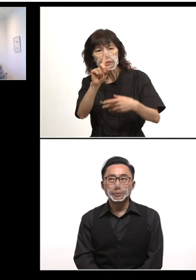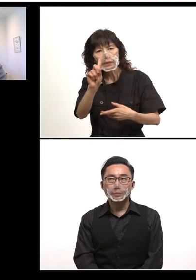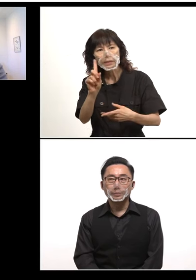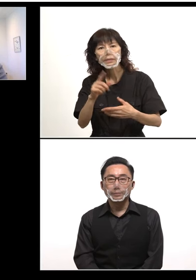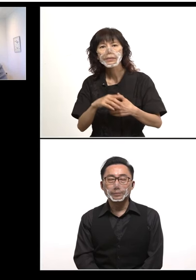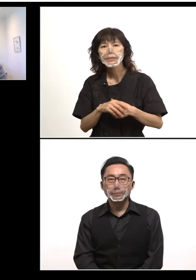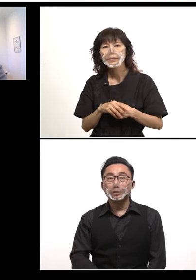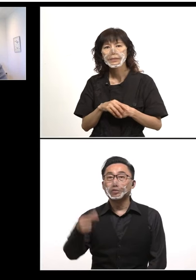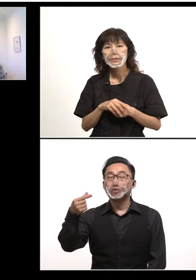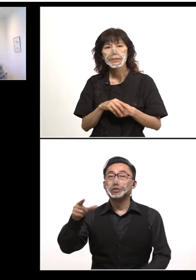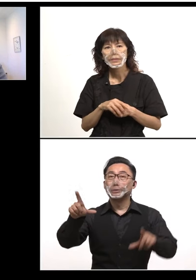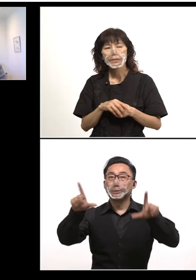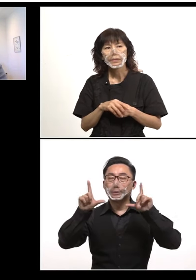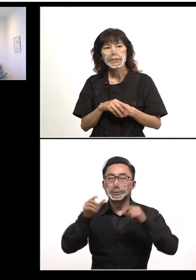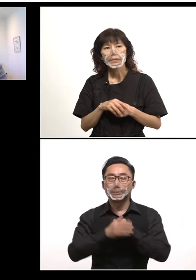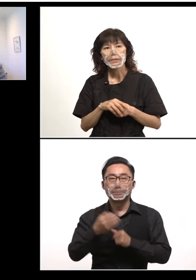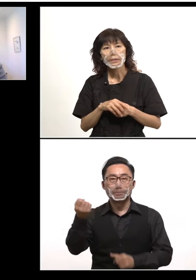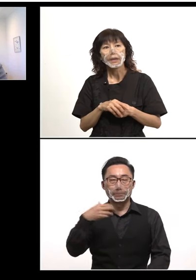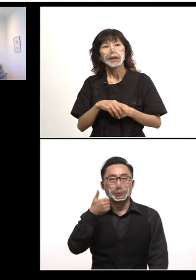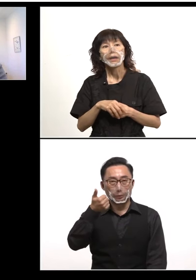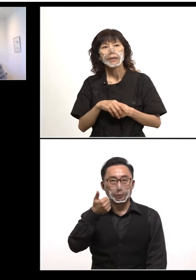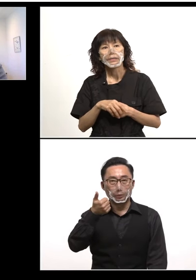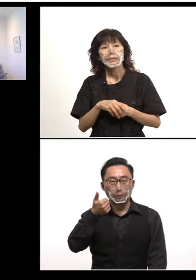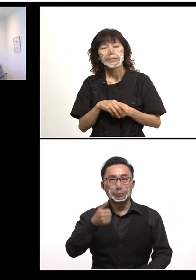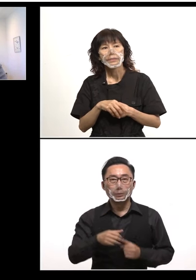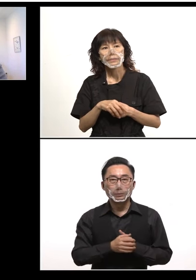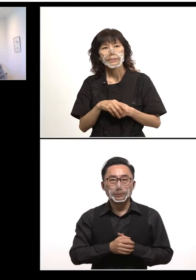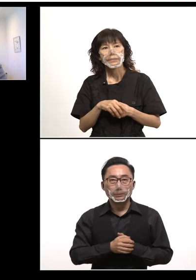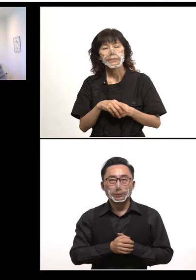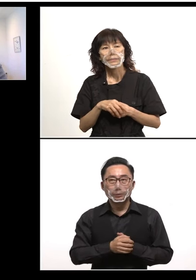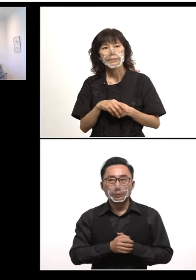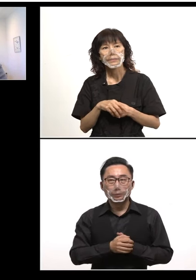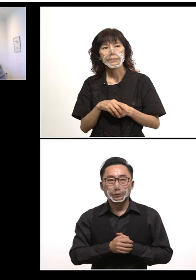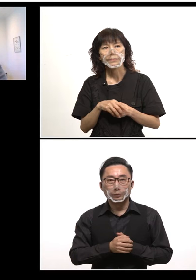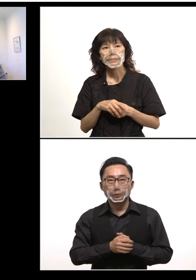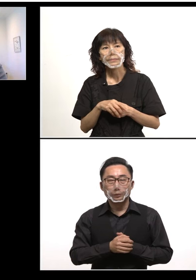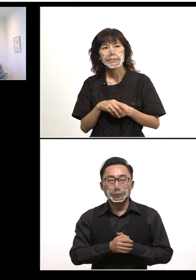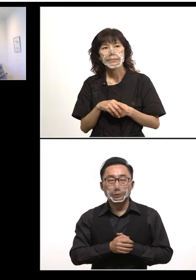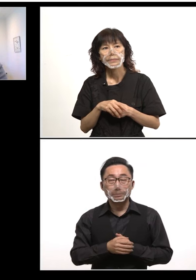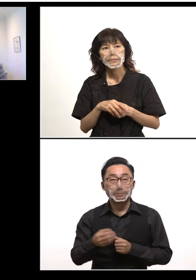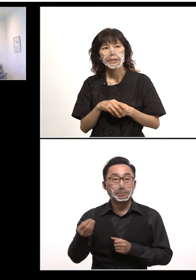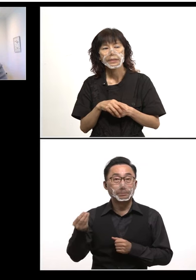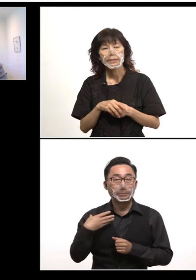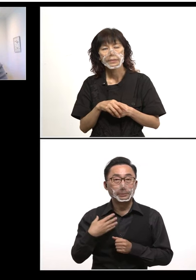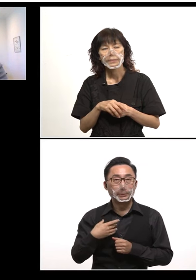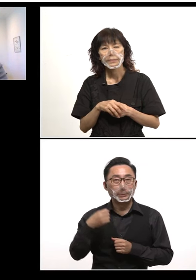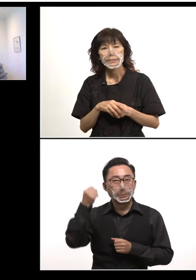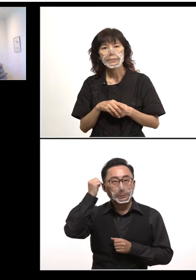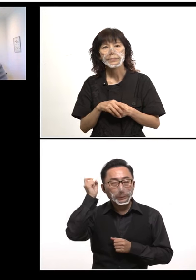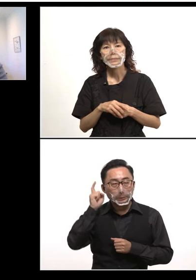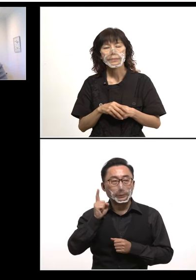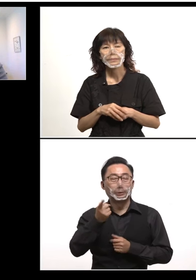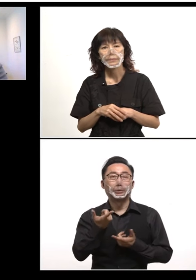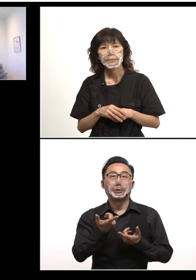That's a really good question. I think one of the big challenges in the production was